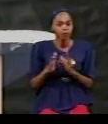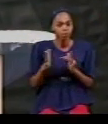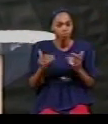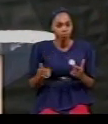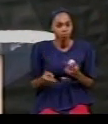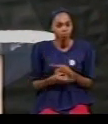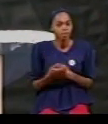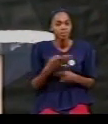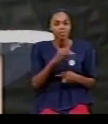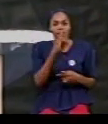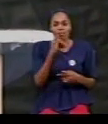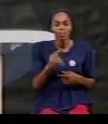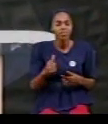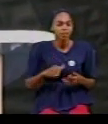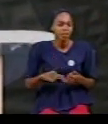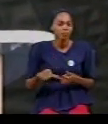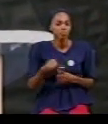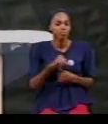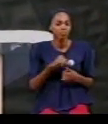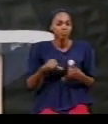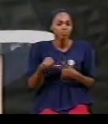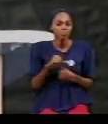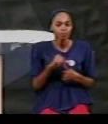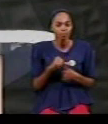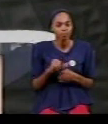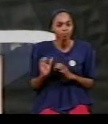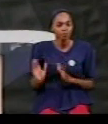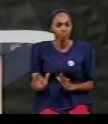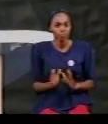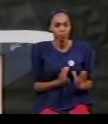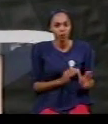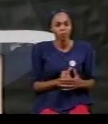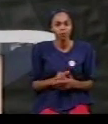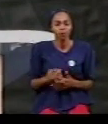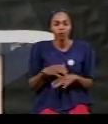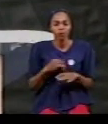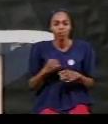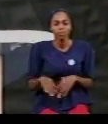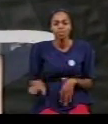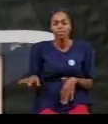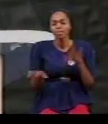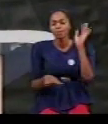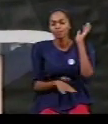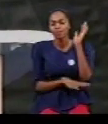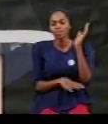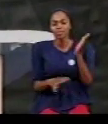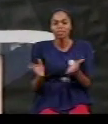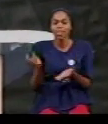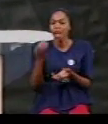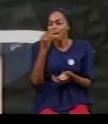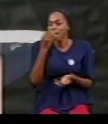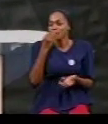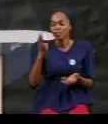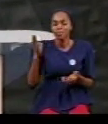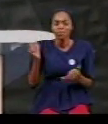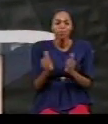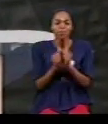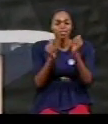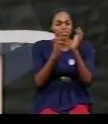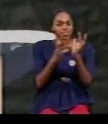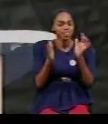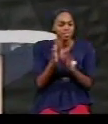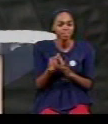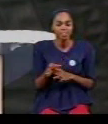banquet prepared. We call it Lunch Hour with the Lord Jesus Christ. And it comes up by 3 p.m. every day of